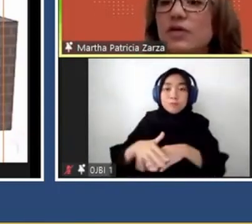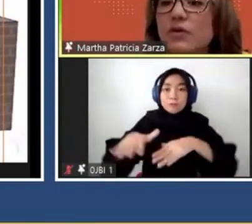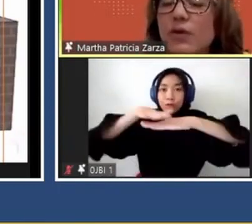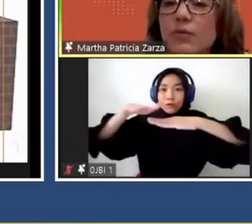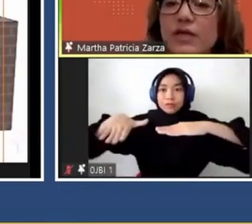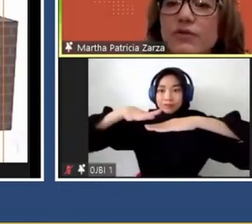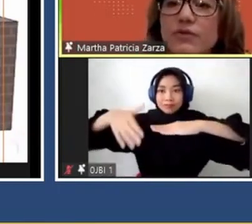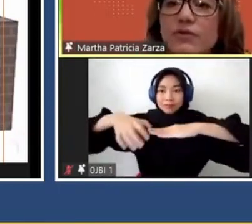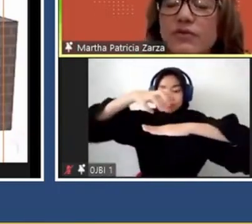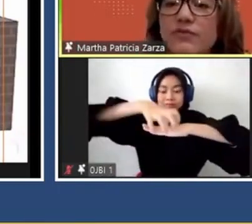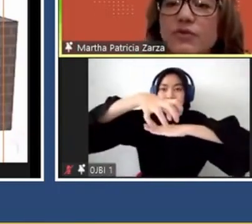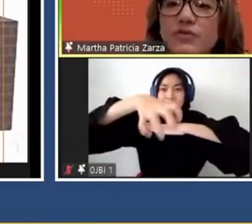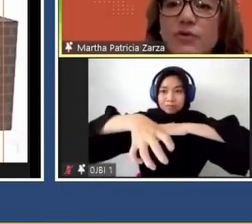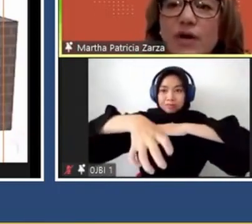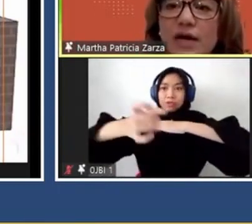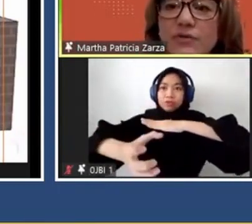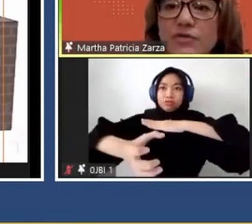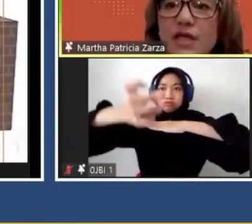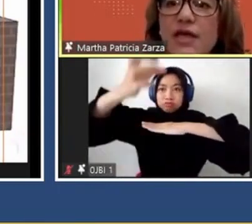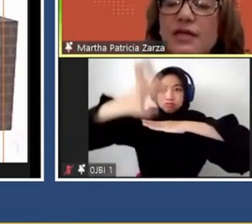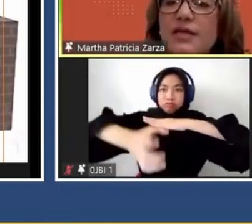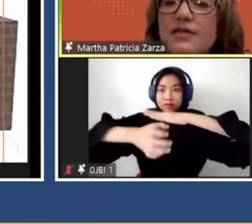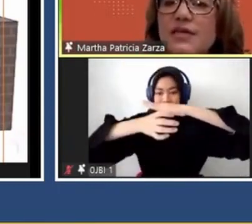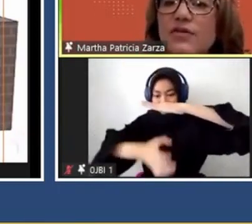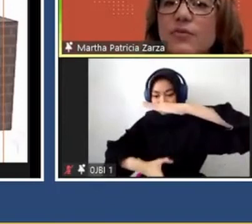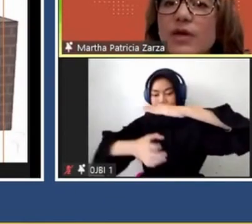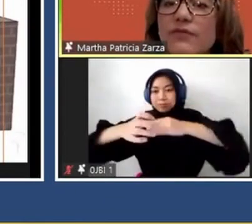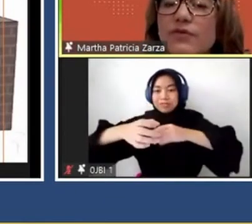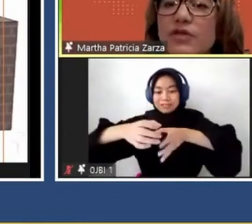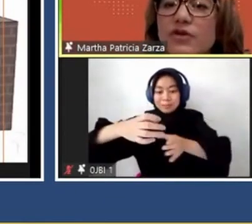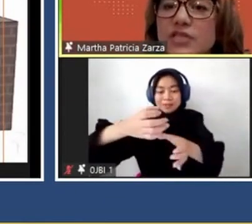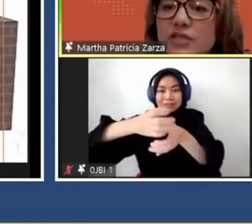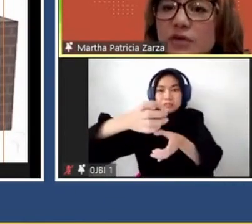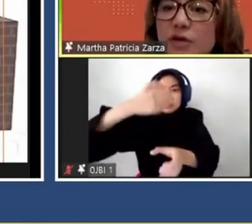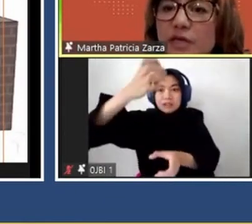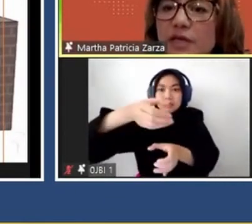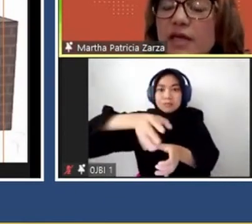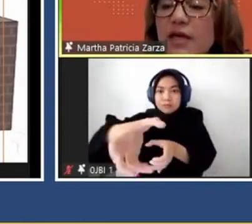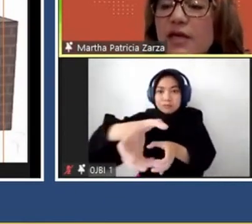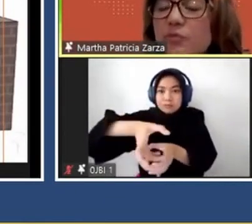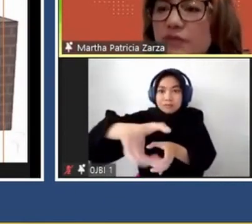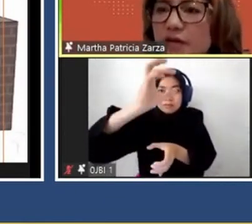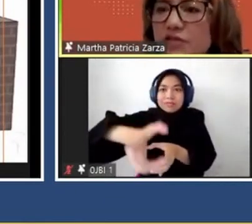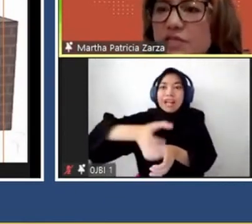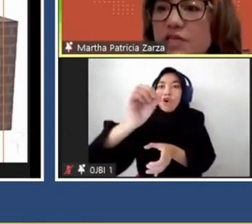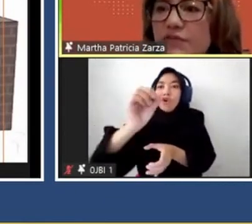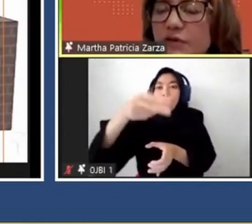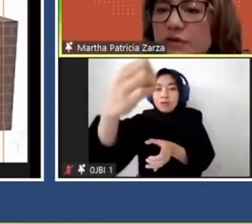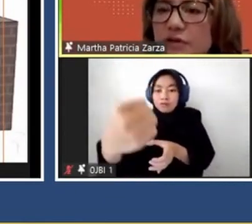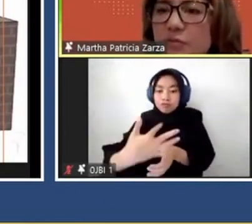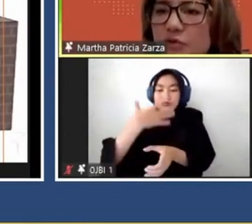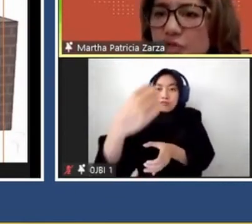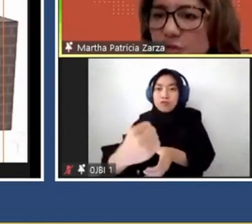was only one way to the fumes to go out, and it has another way for the oxygen to come in and to provide